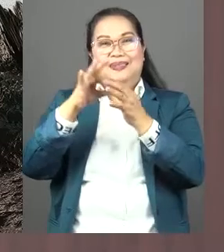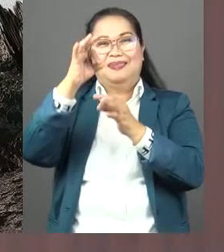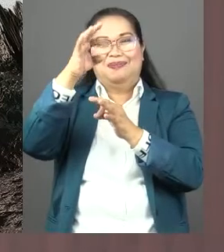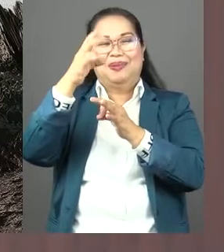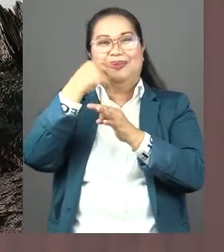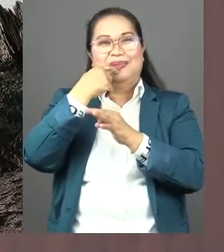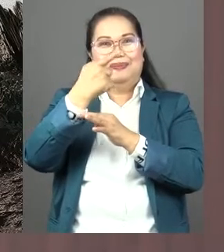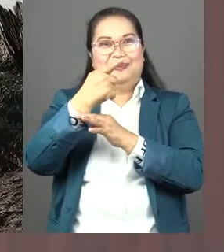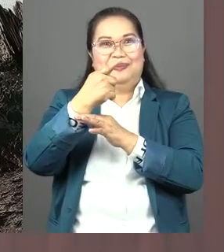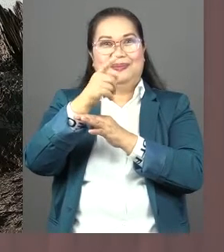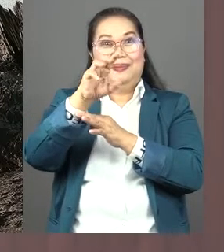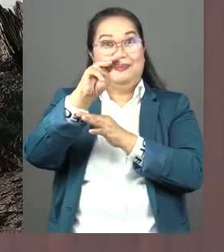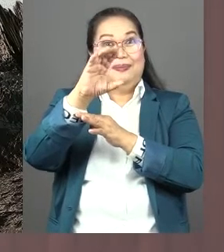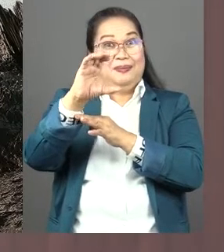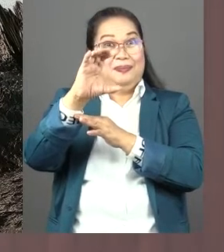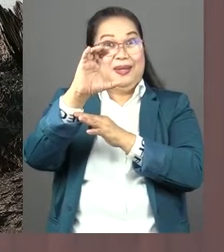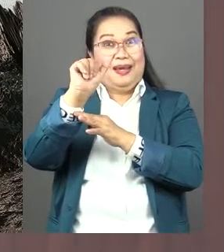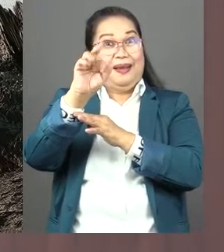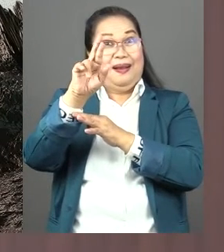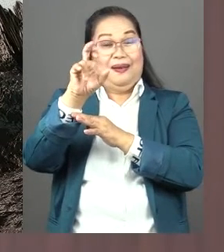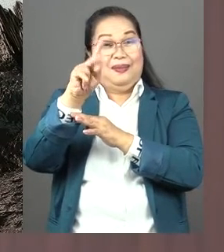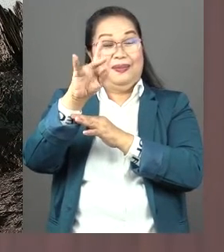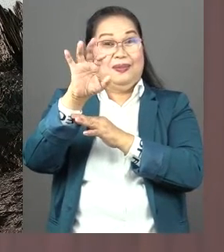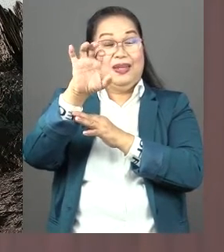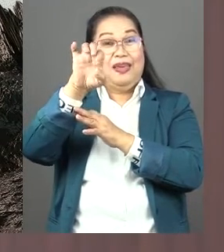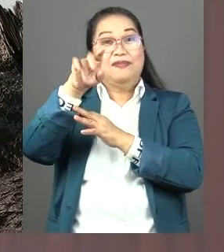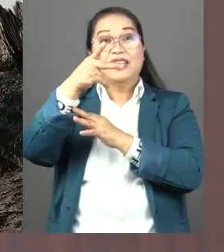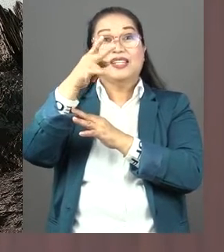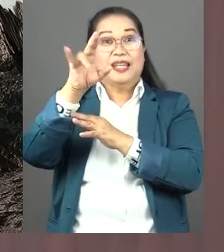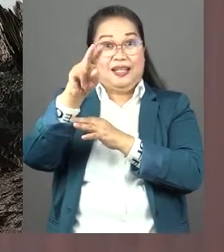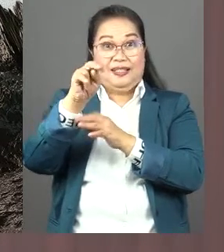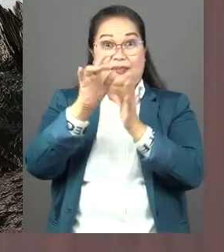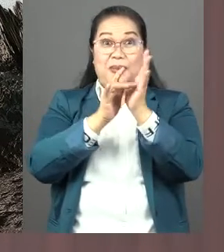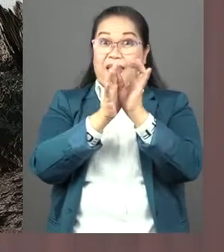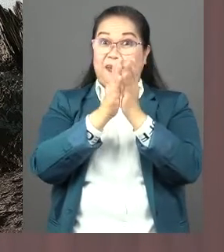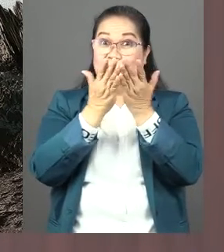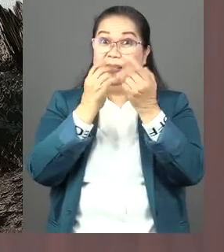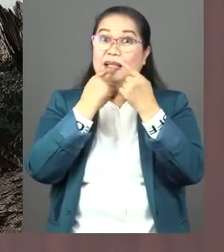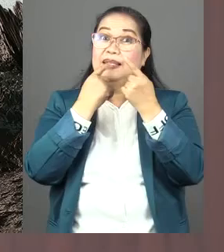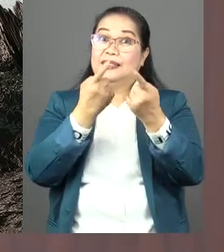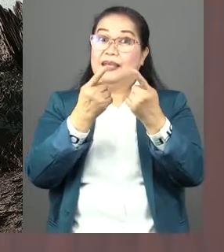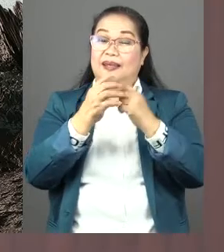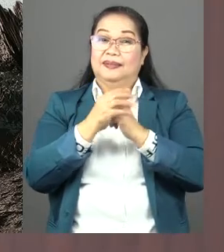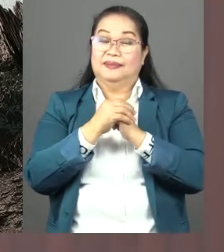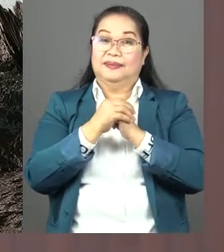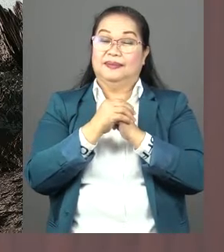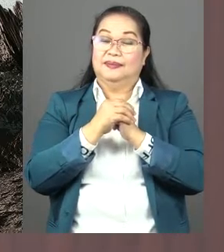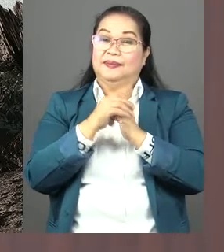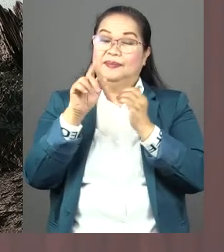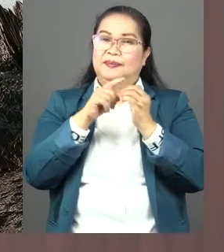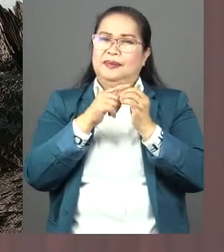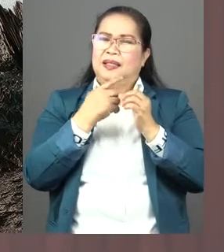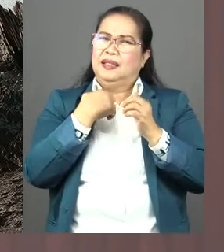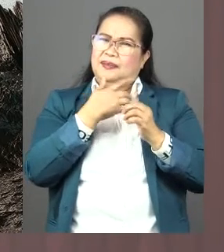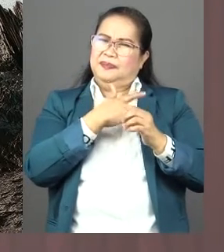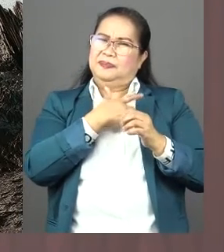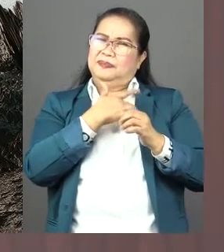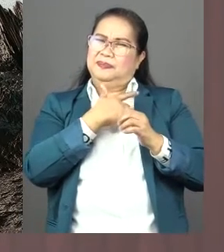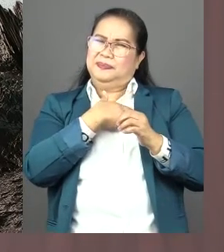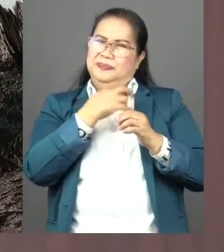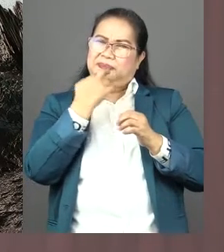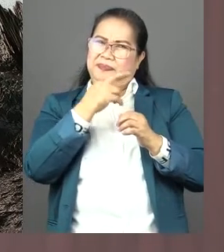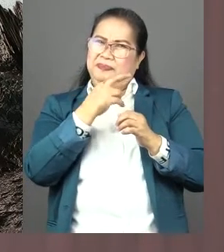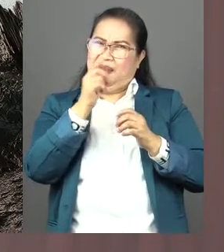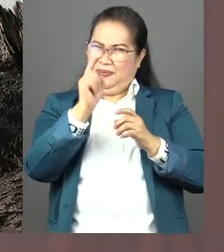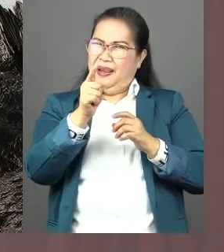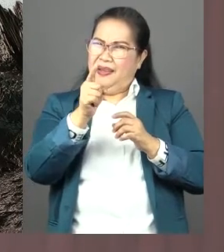John MacArthur, in his commentary in Ephesians, said this, and for a while I was sort of reacting to it. I said, is he